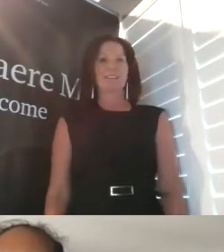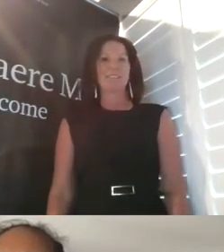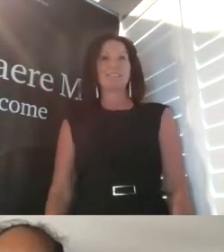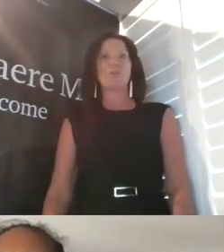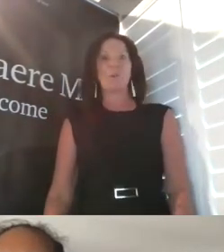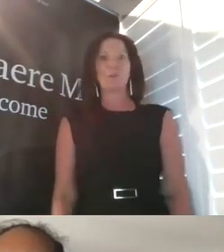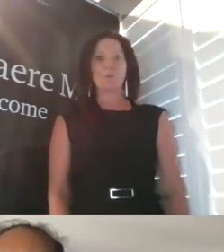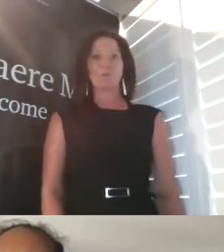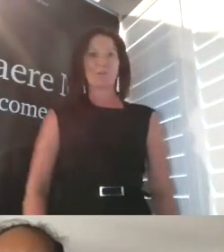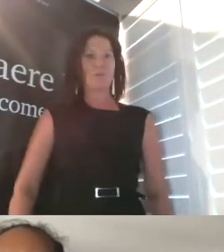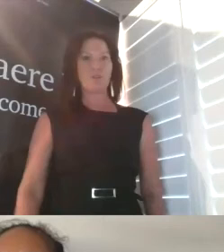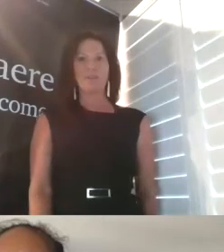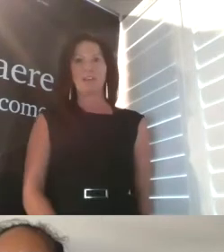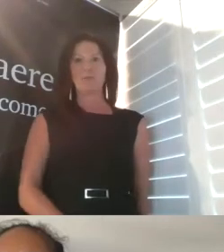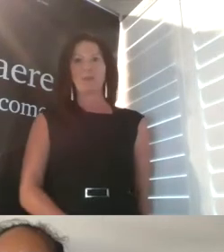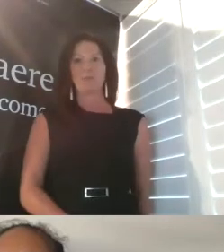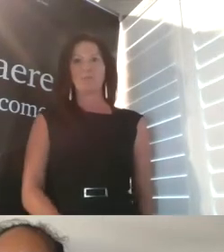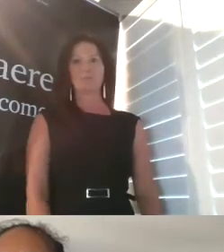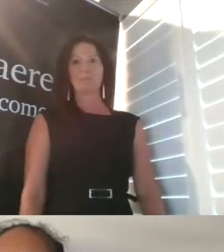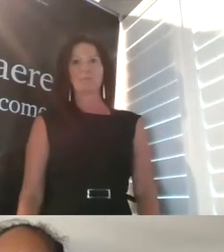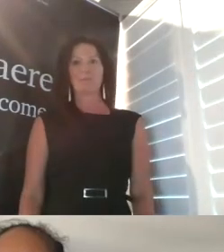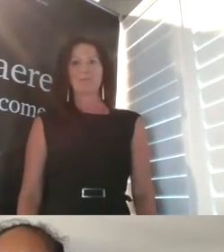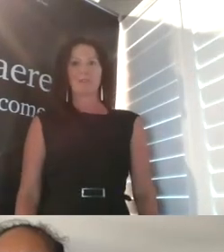whiri wero, ko whiri a wero.